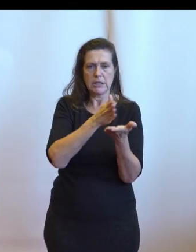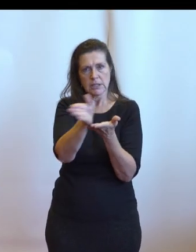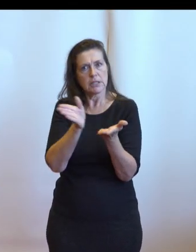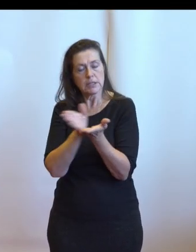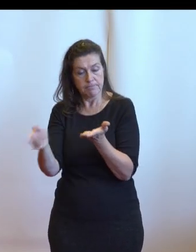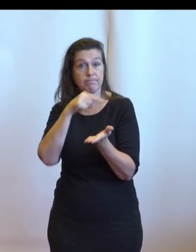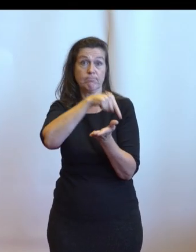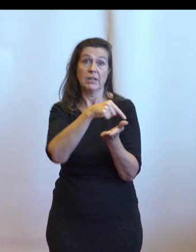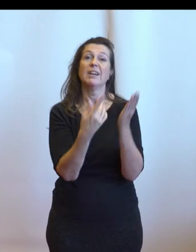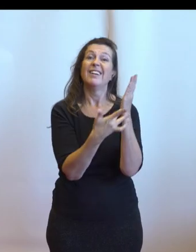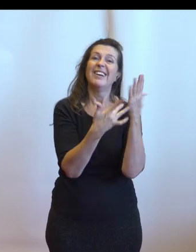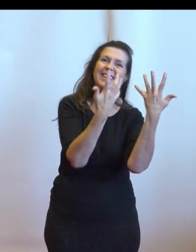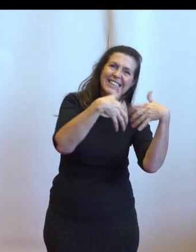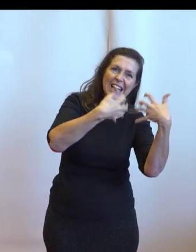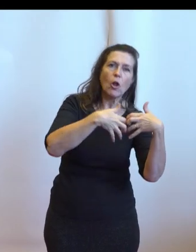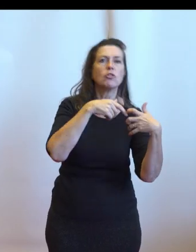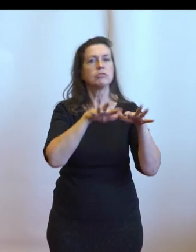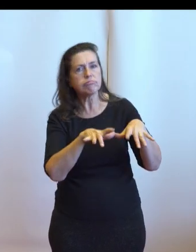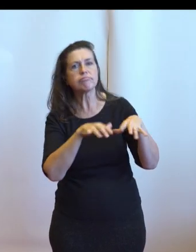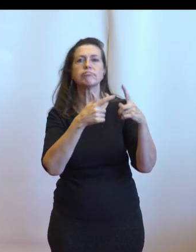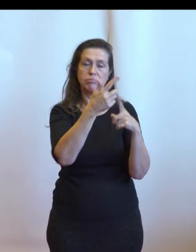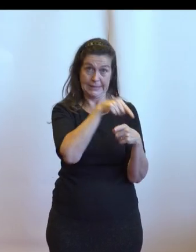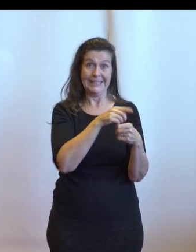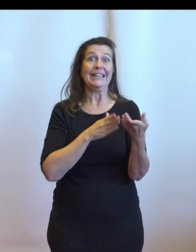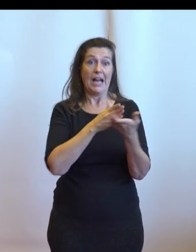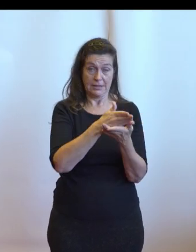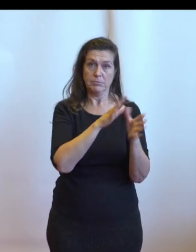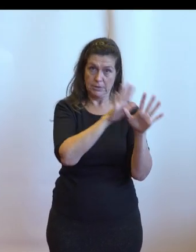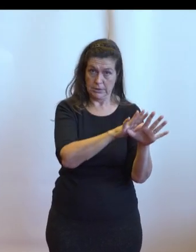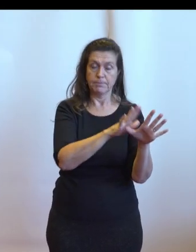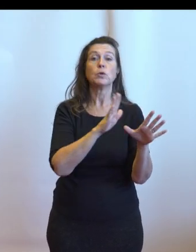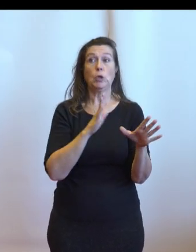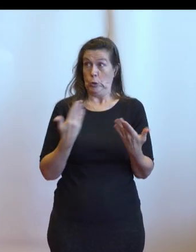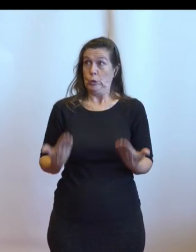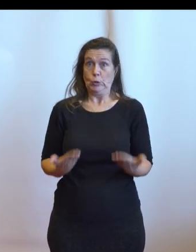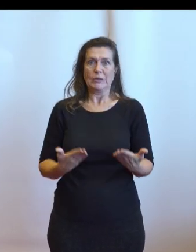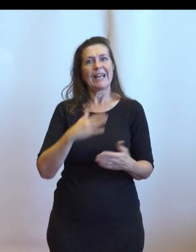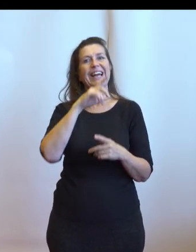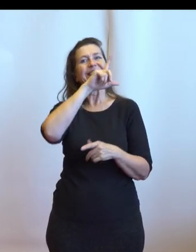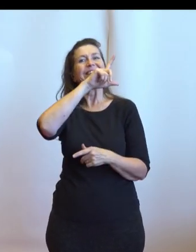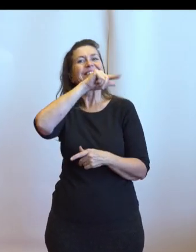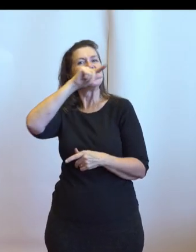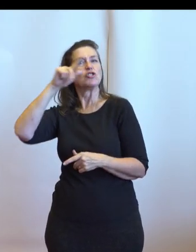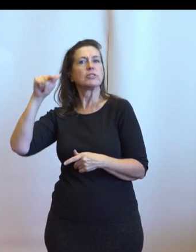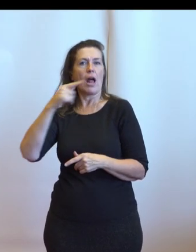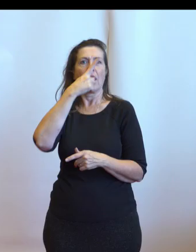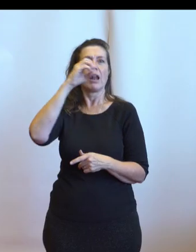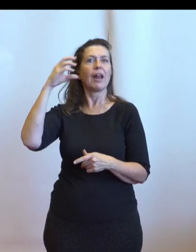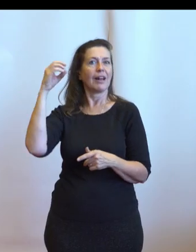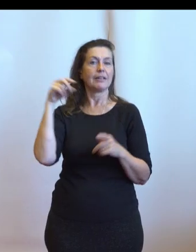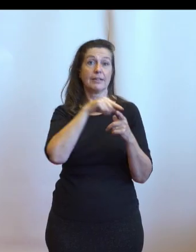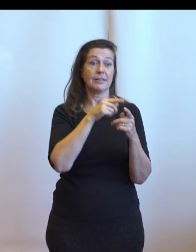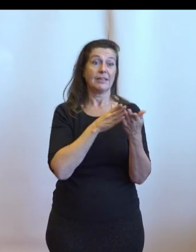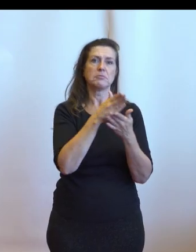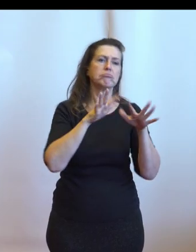the technology accessibility, which is what we are going to talk about today, so the digital accessibility. But we know that there